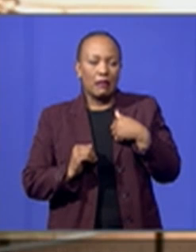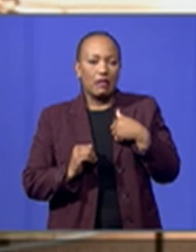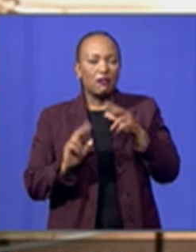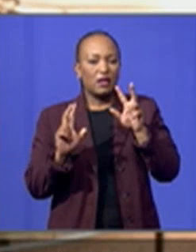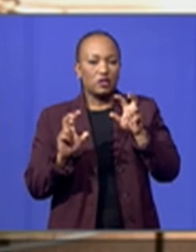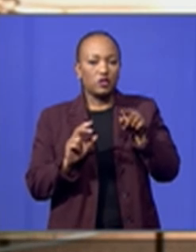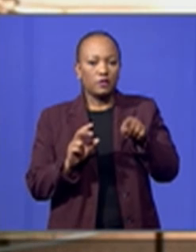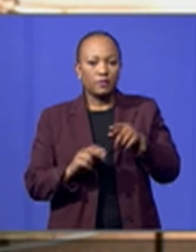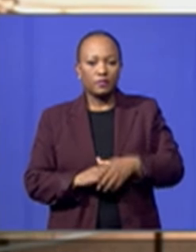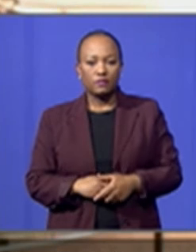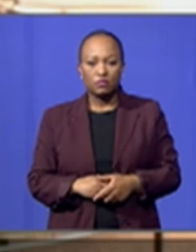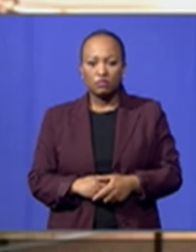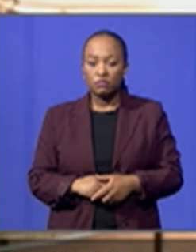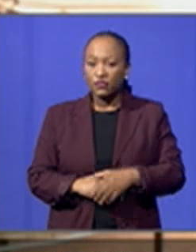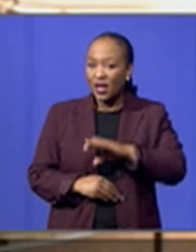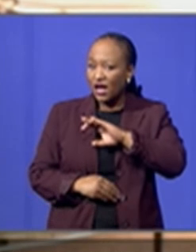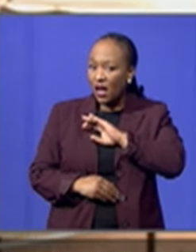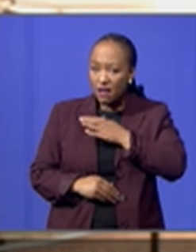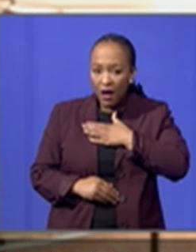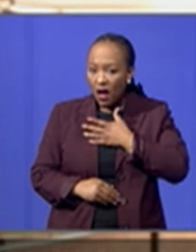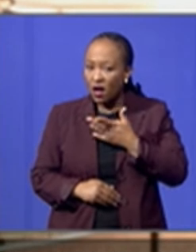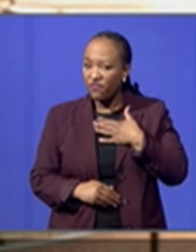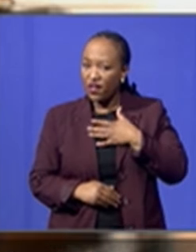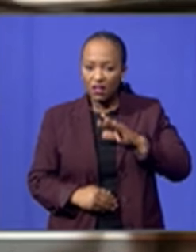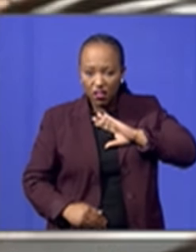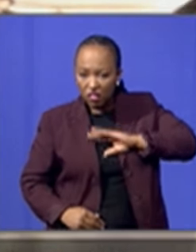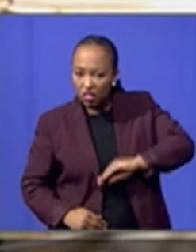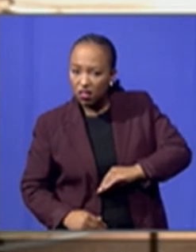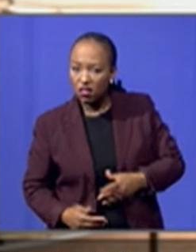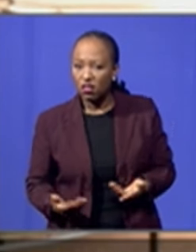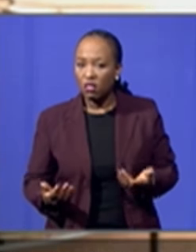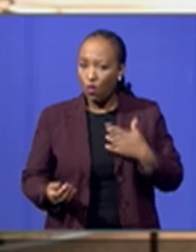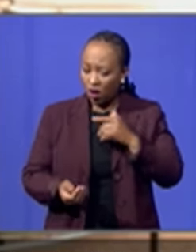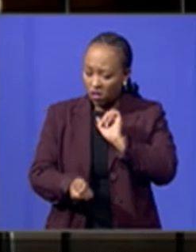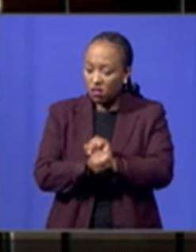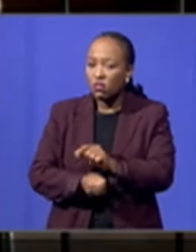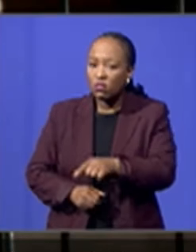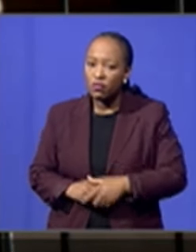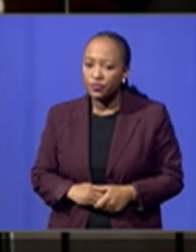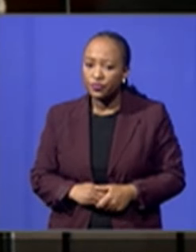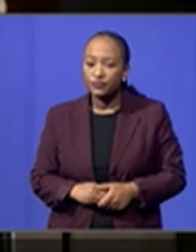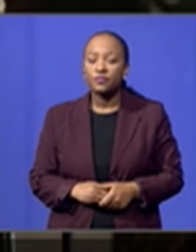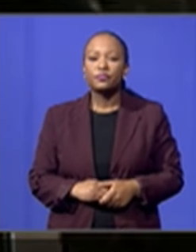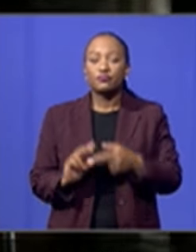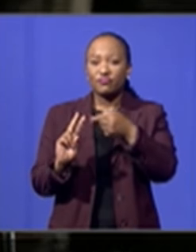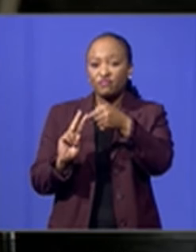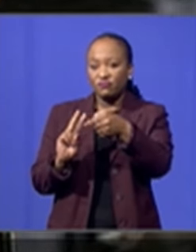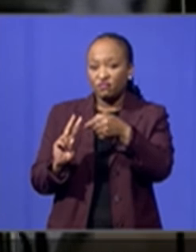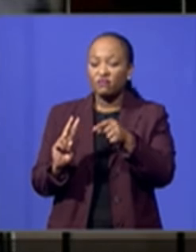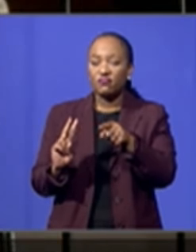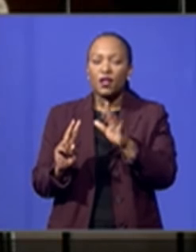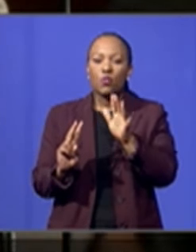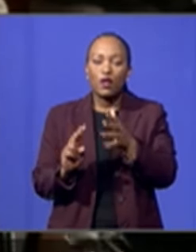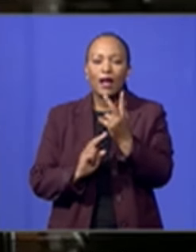My client is very dismayed that he's detained in Modebey prison. Meya le Collis ba solofetswe go